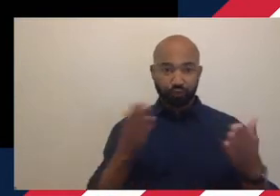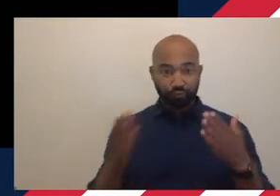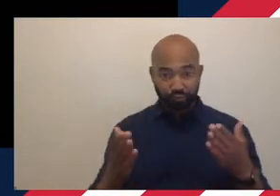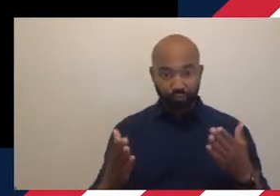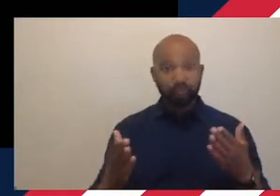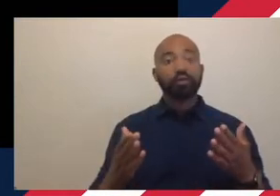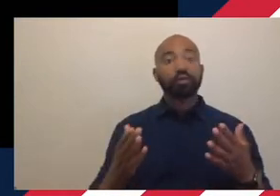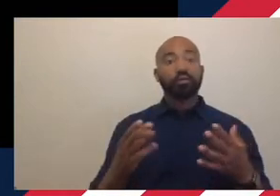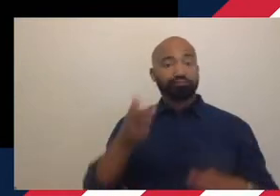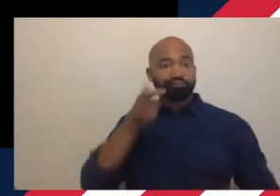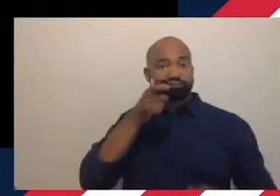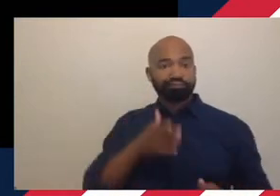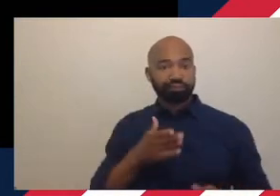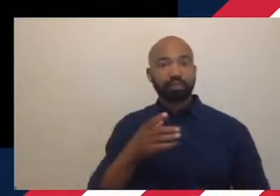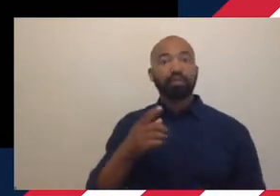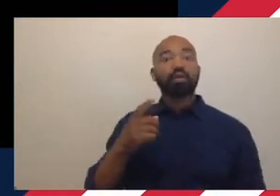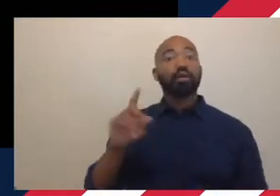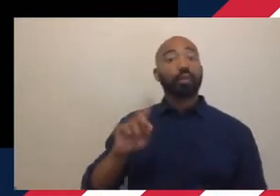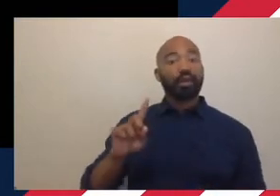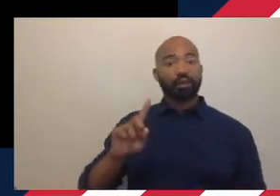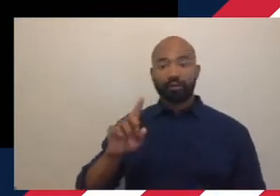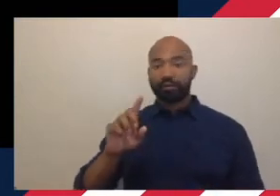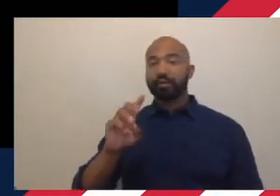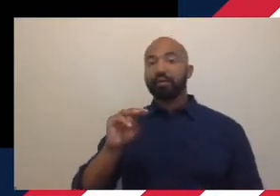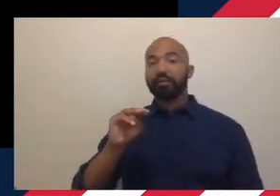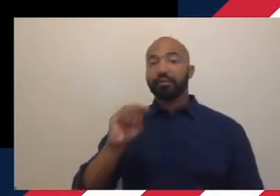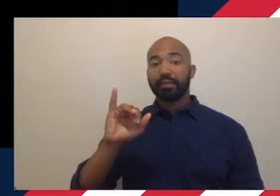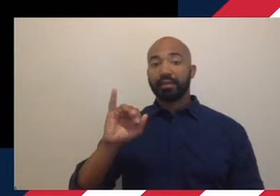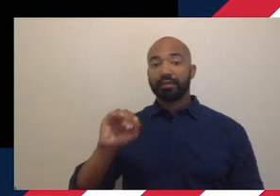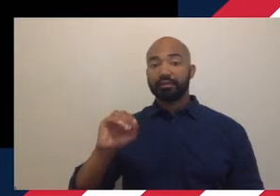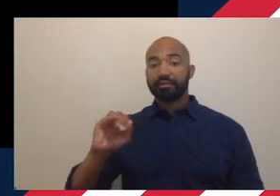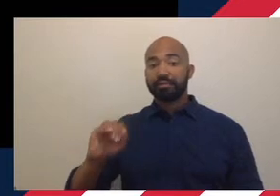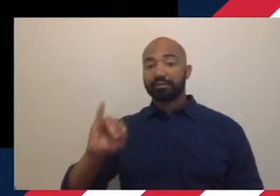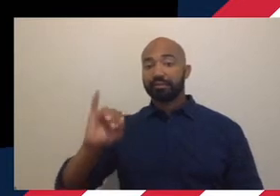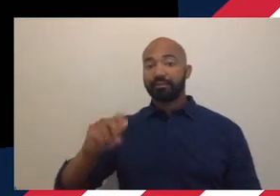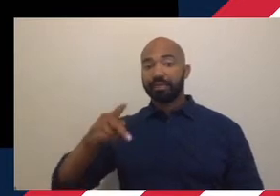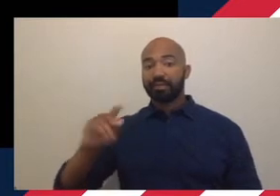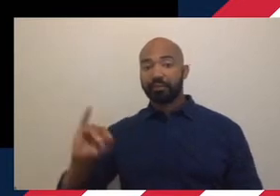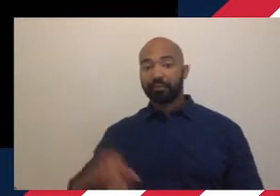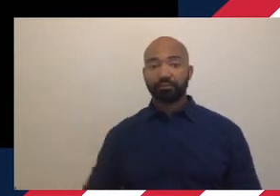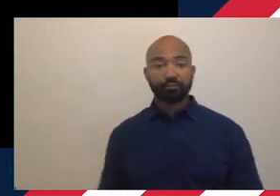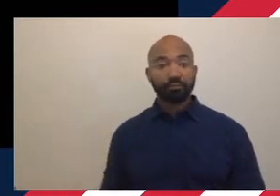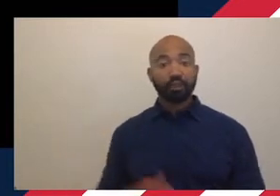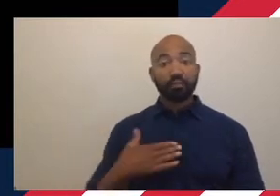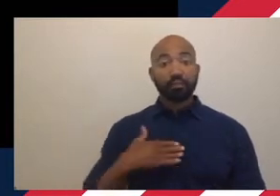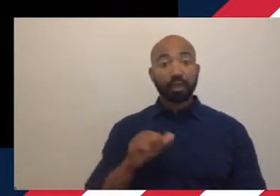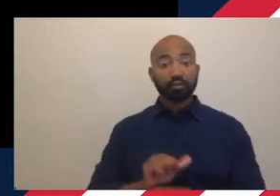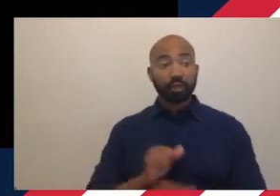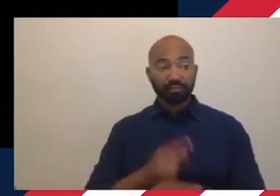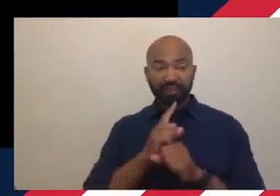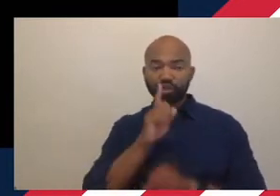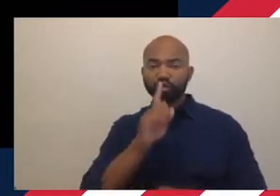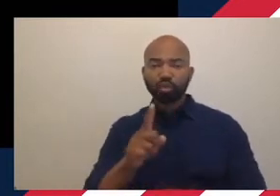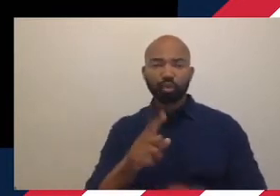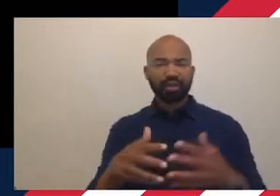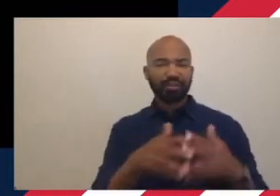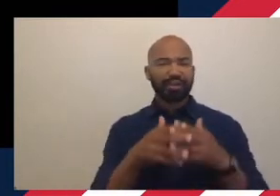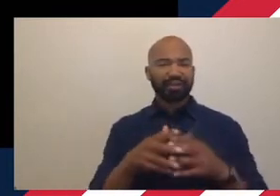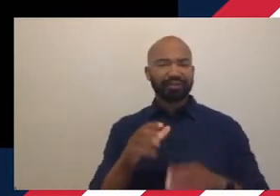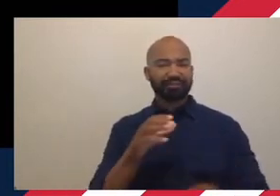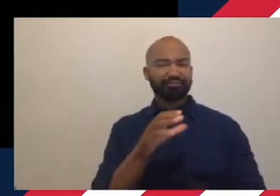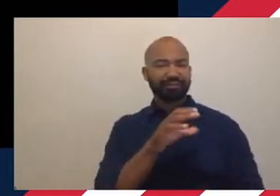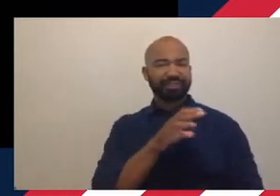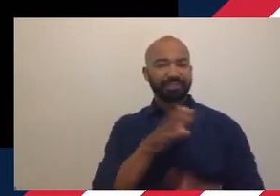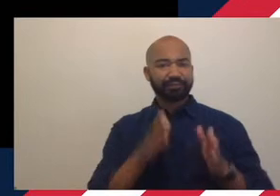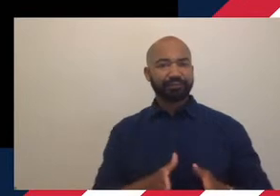in Hattiesburg, Mississippi. My job there is to help the American citizens with questions